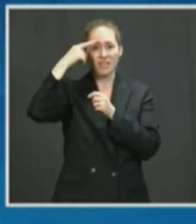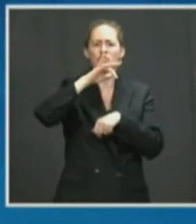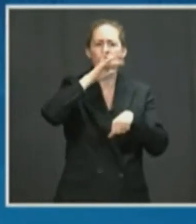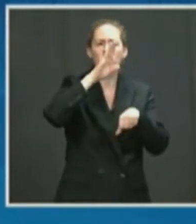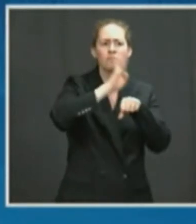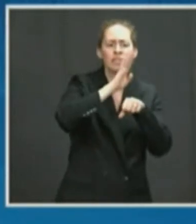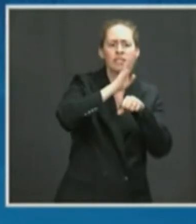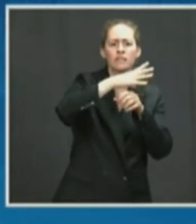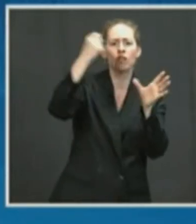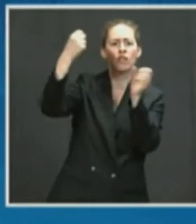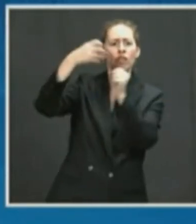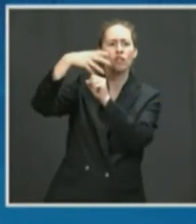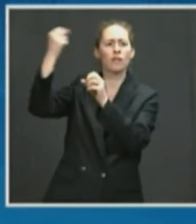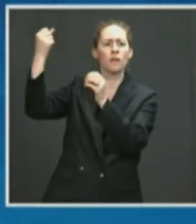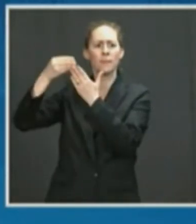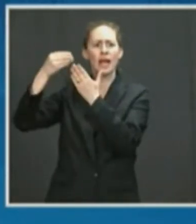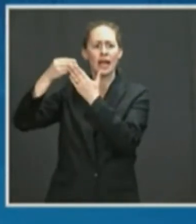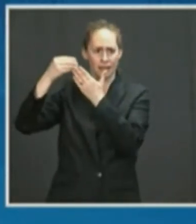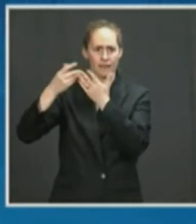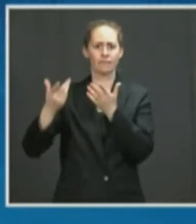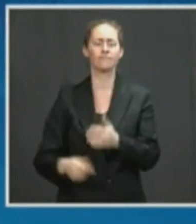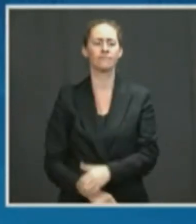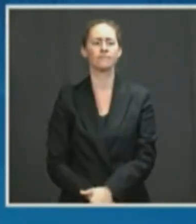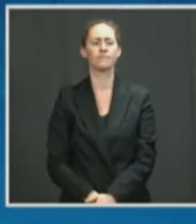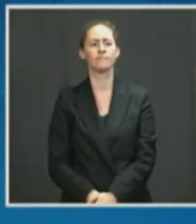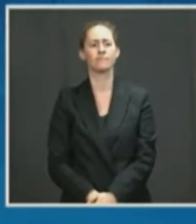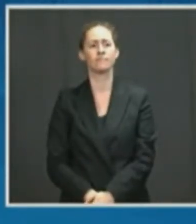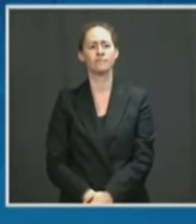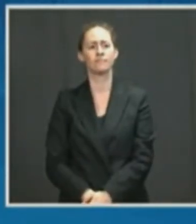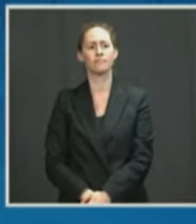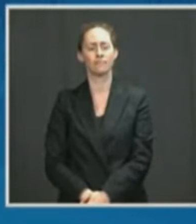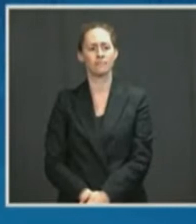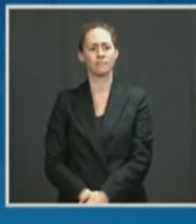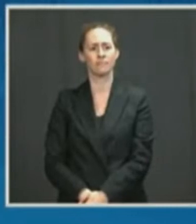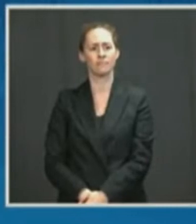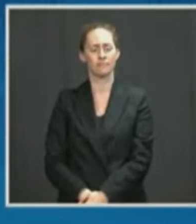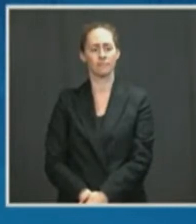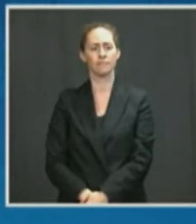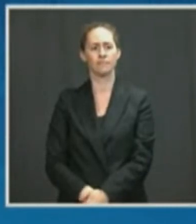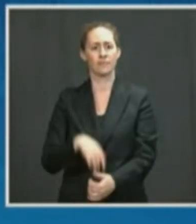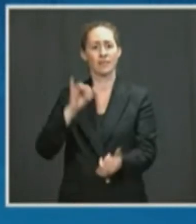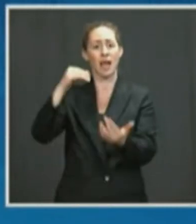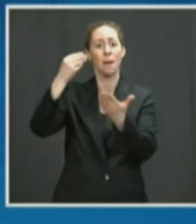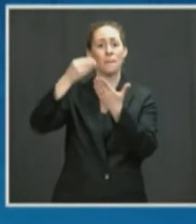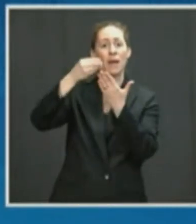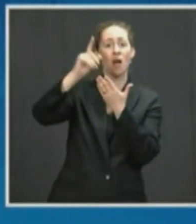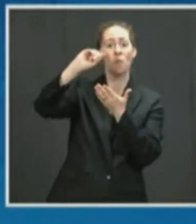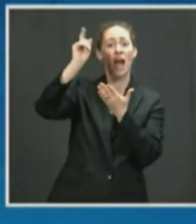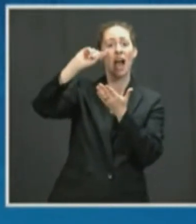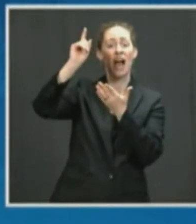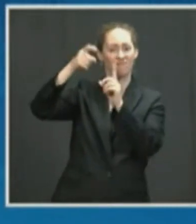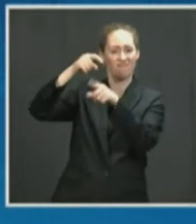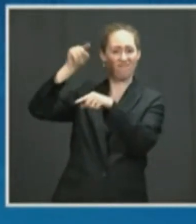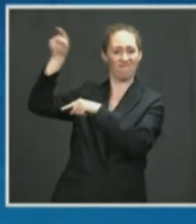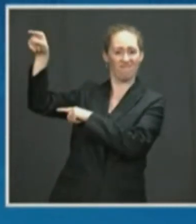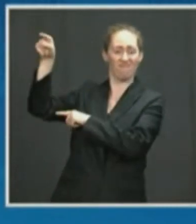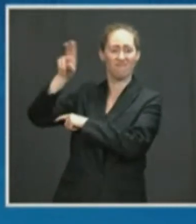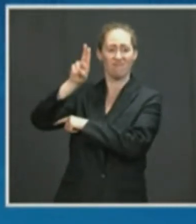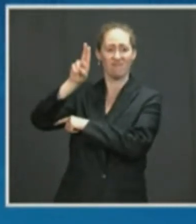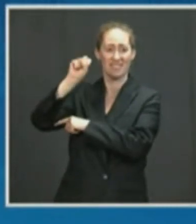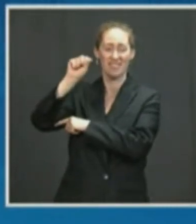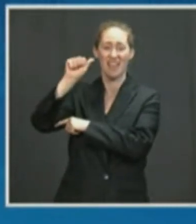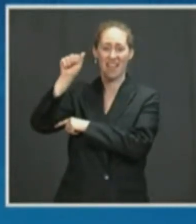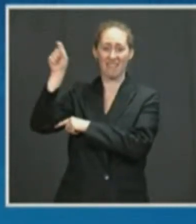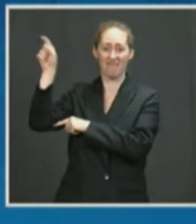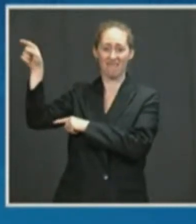actions, and which are in the United States of persons who have committed these crimes in Guatemala, have those resources sent